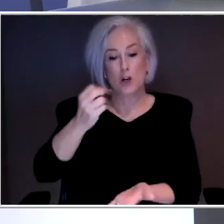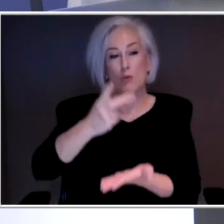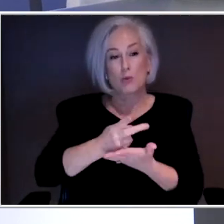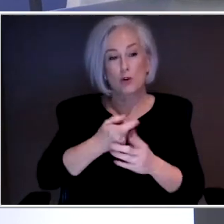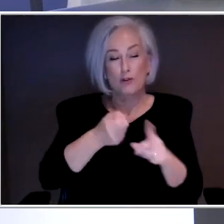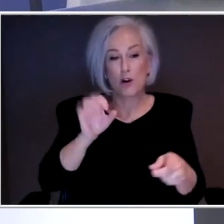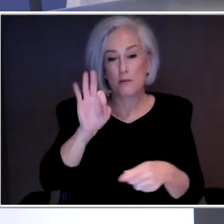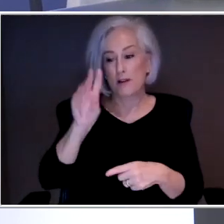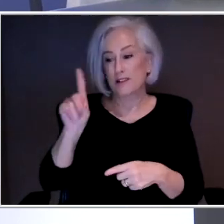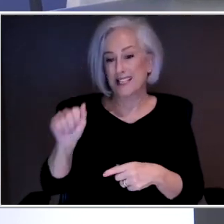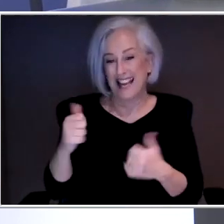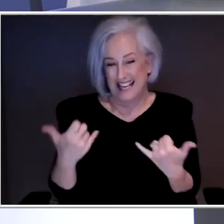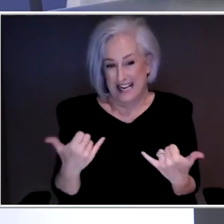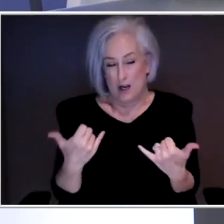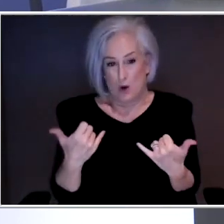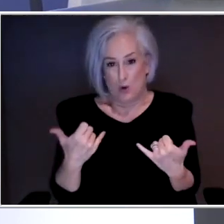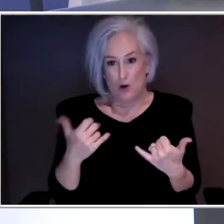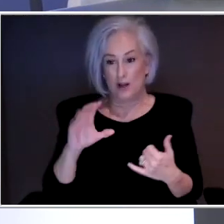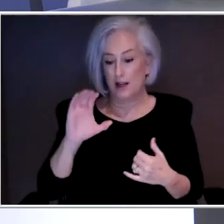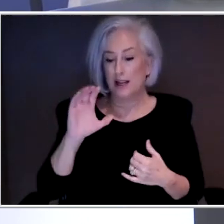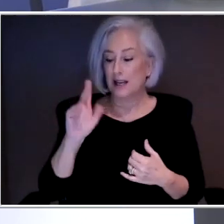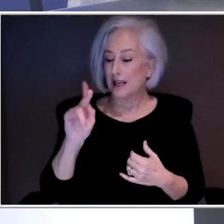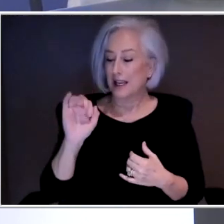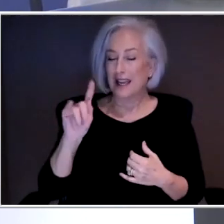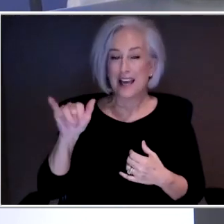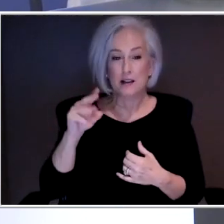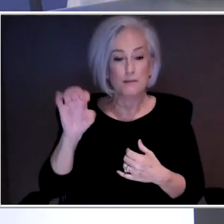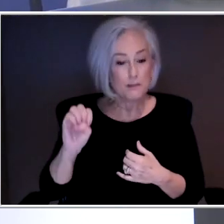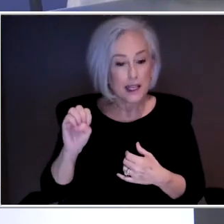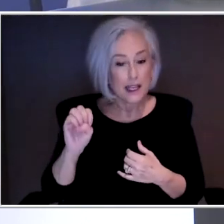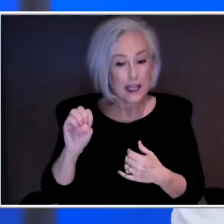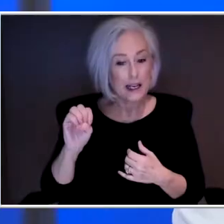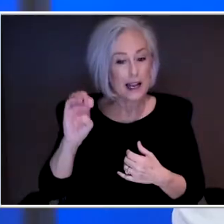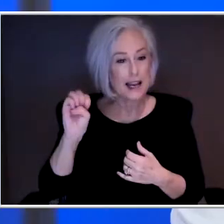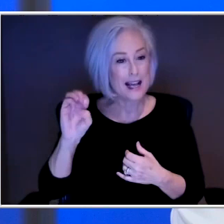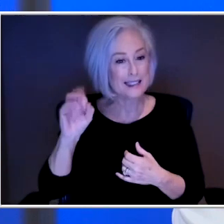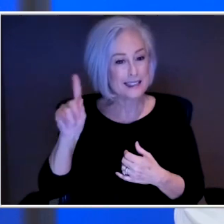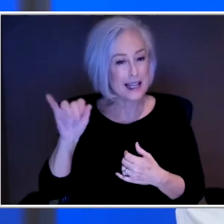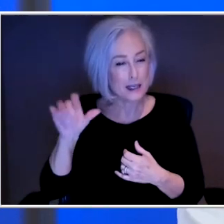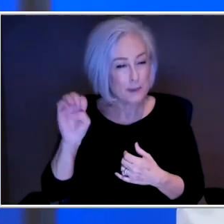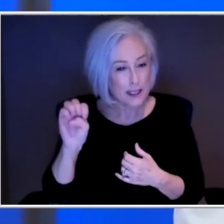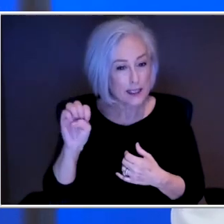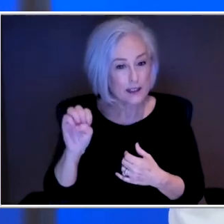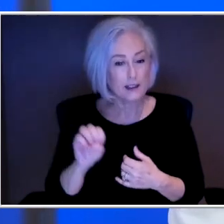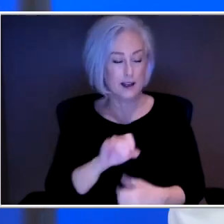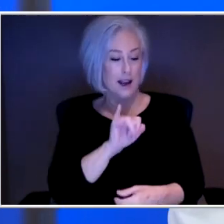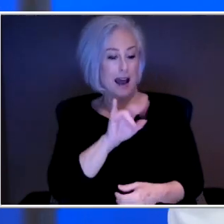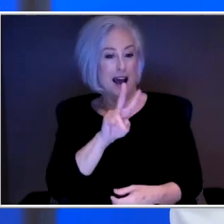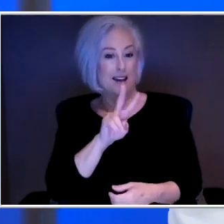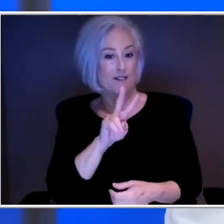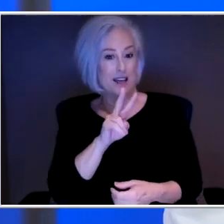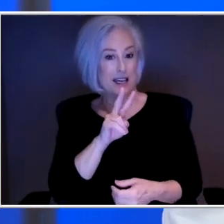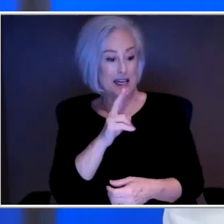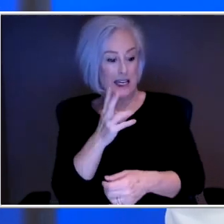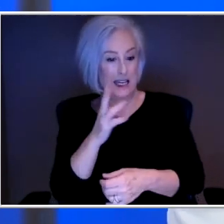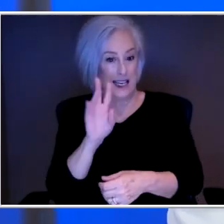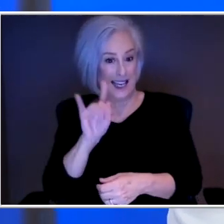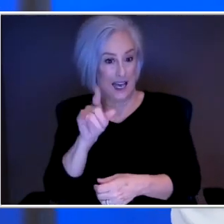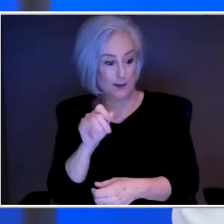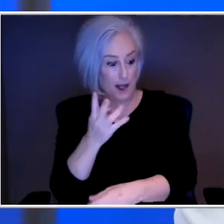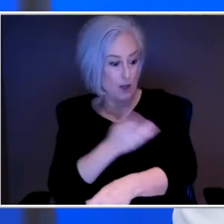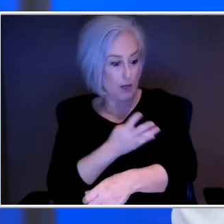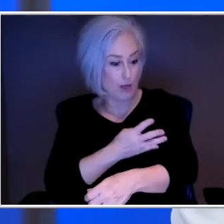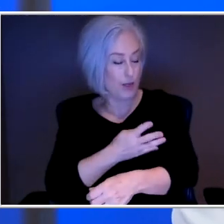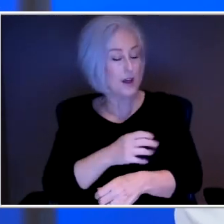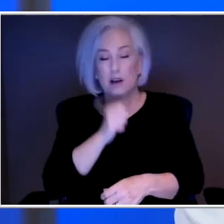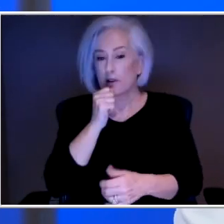FDA? That's ketamine and S-ketamine? Those are it. And IV ketamine doesn't technically have FDA approval for depression. That's off-label, so really it's